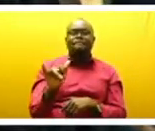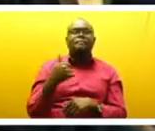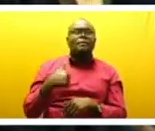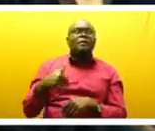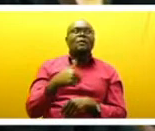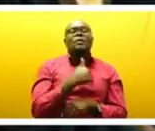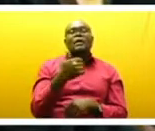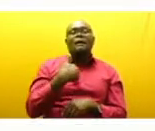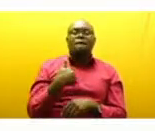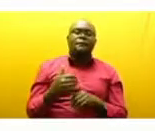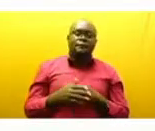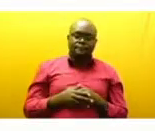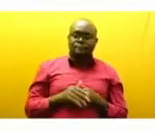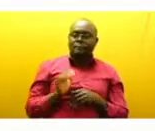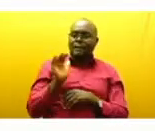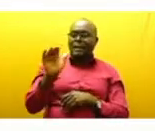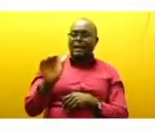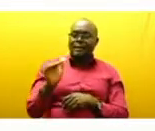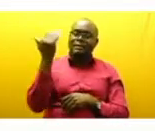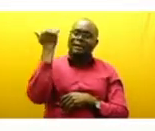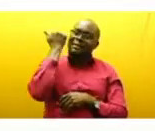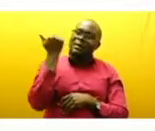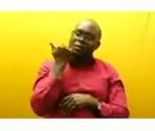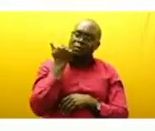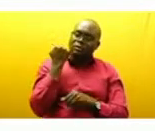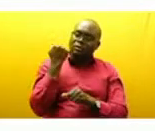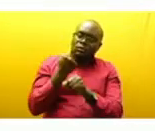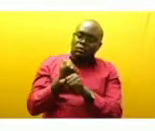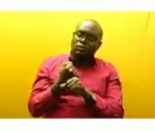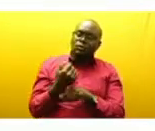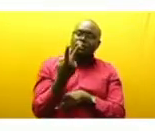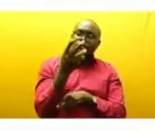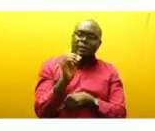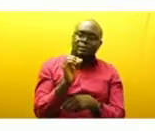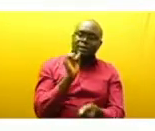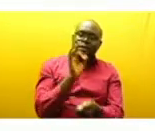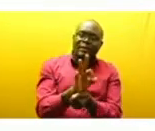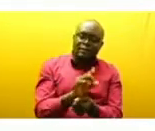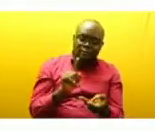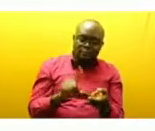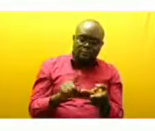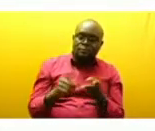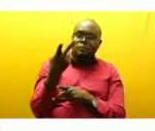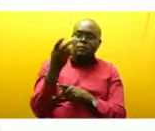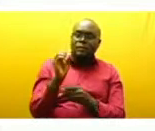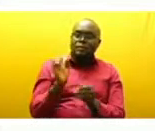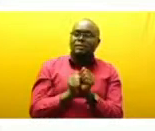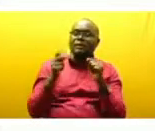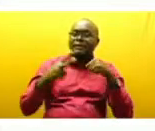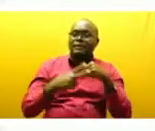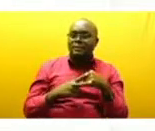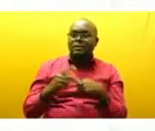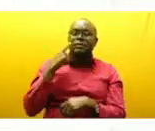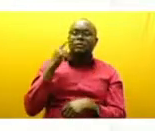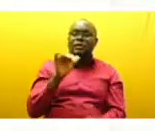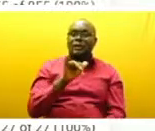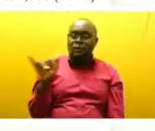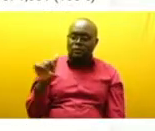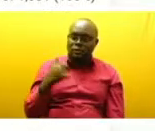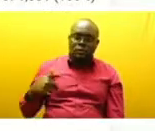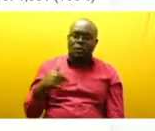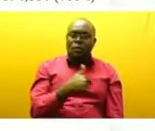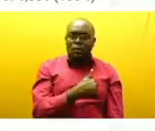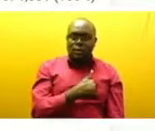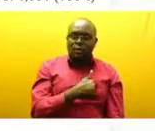have asked the court both in 2013 and 2017 to relook. We wish